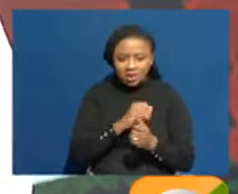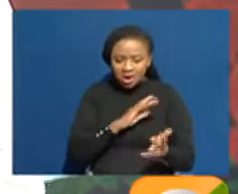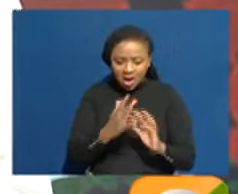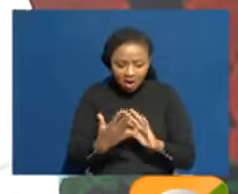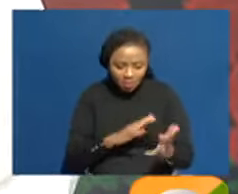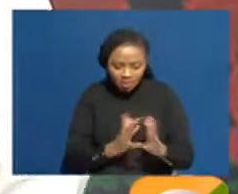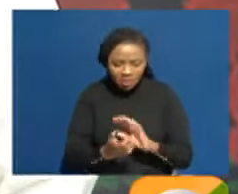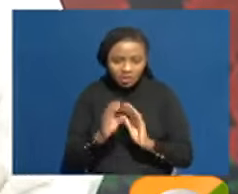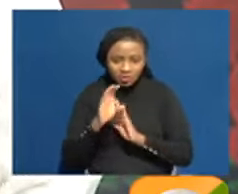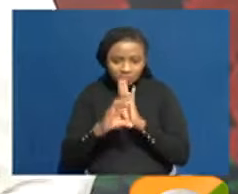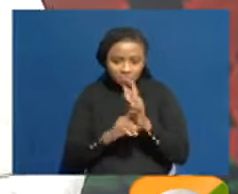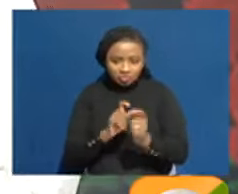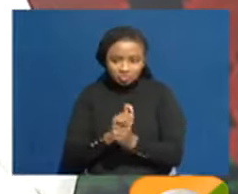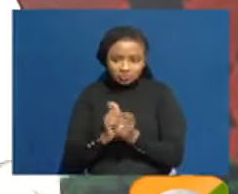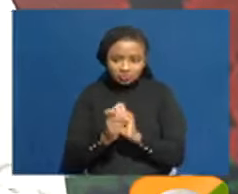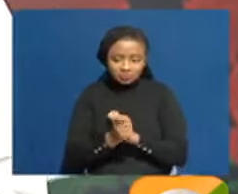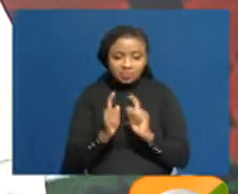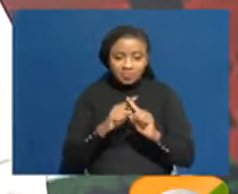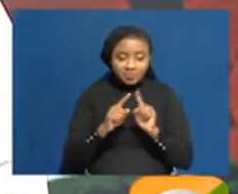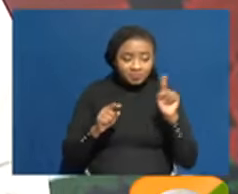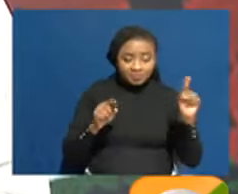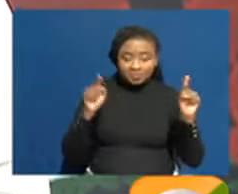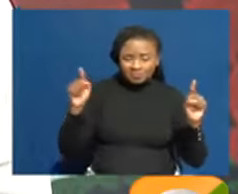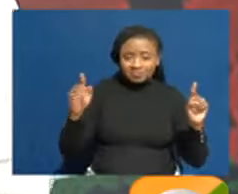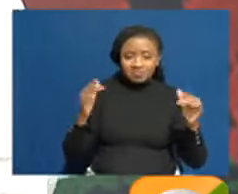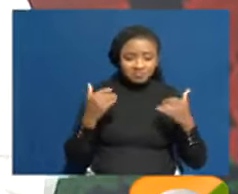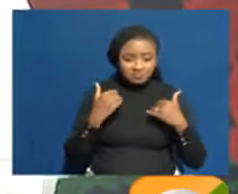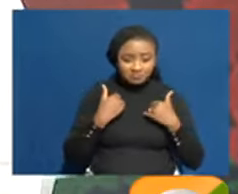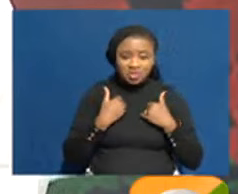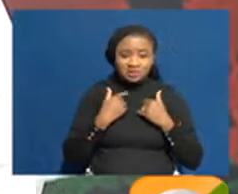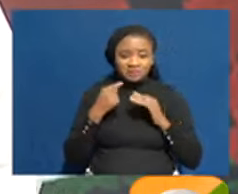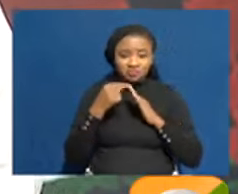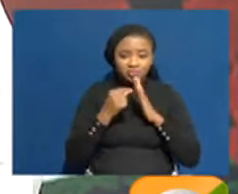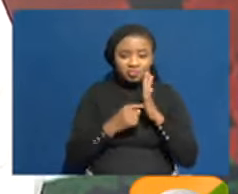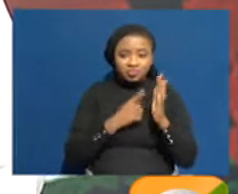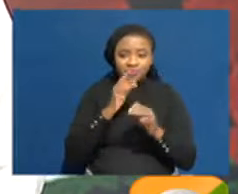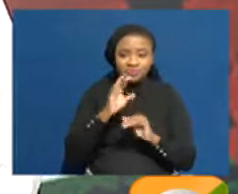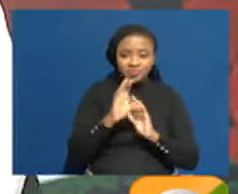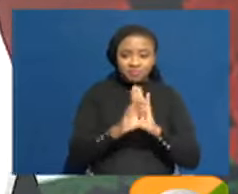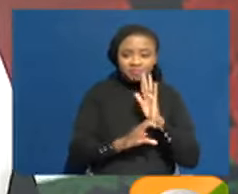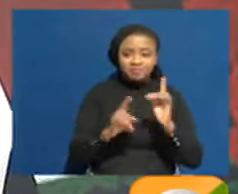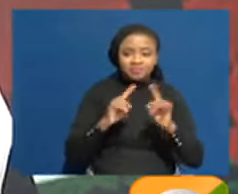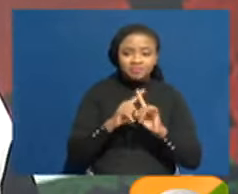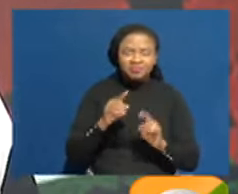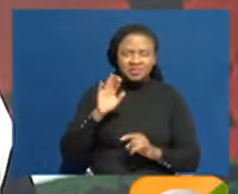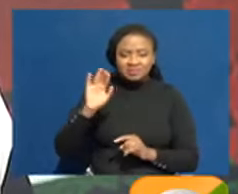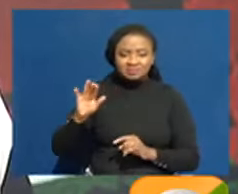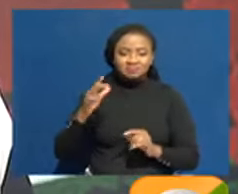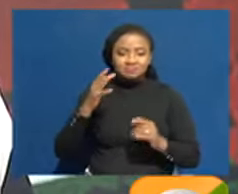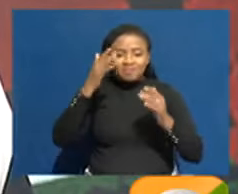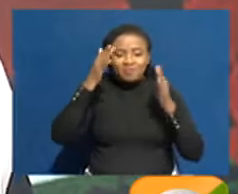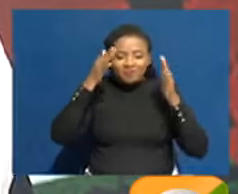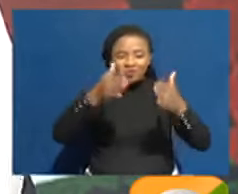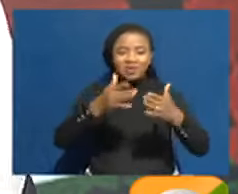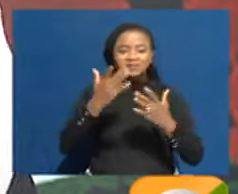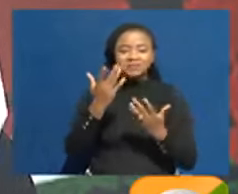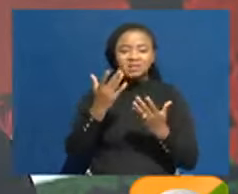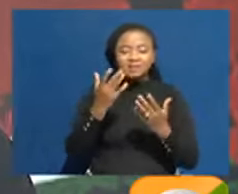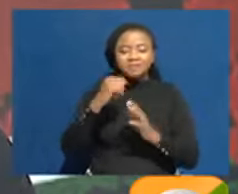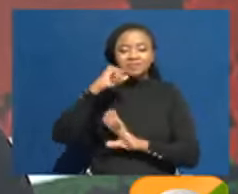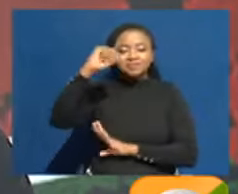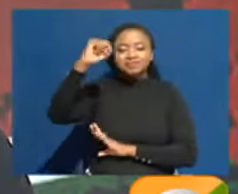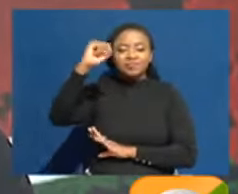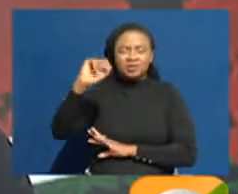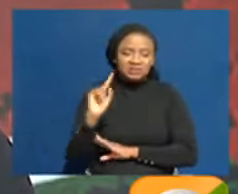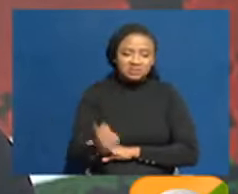amendment. Both gentlemen have a lot of history with the constitution. Unfortunately, both of them put their politics before the constitution